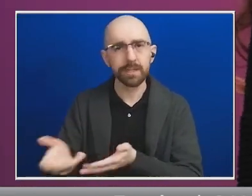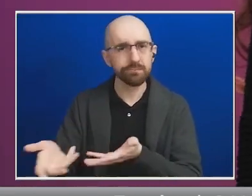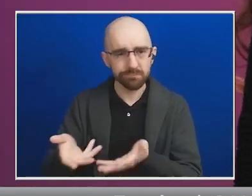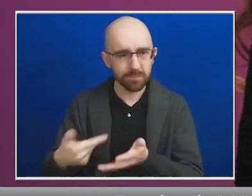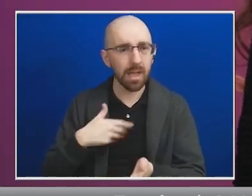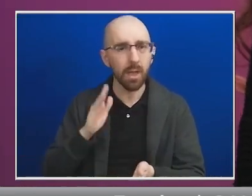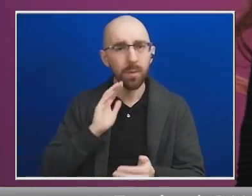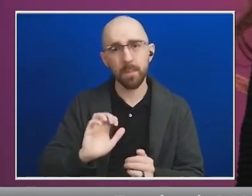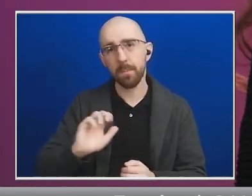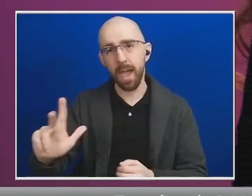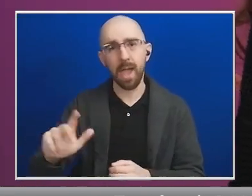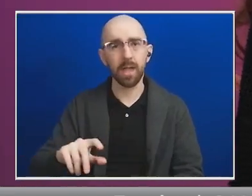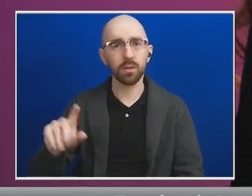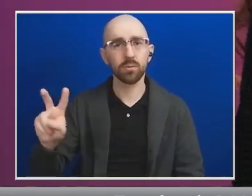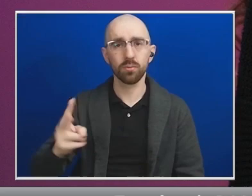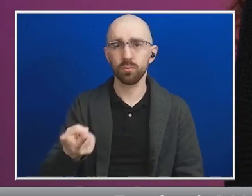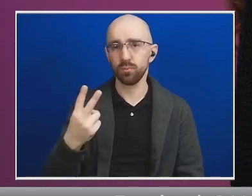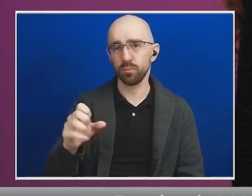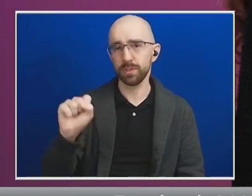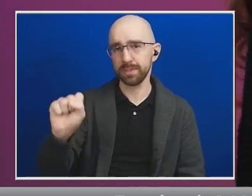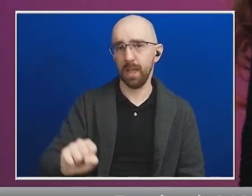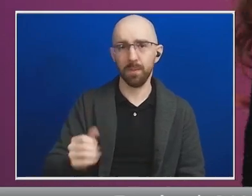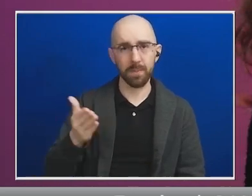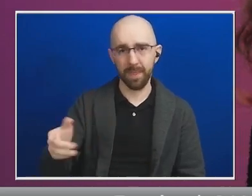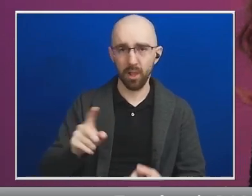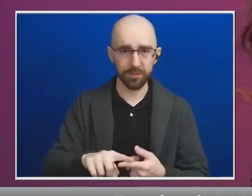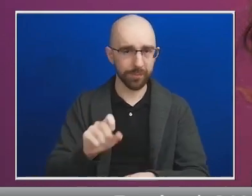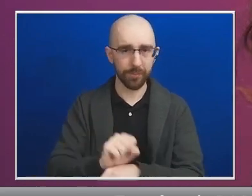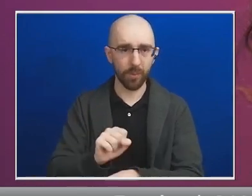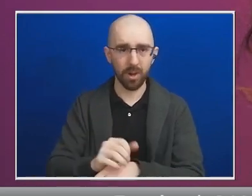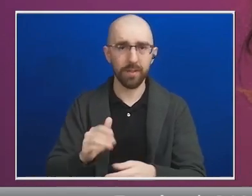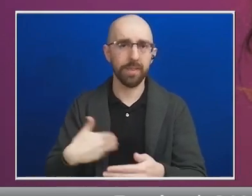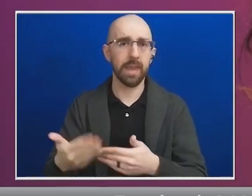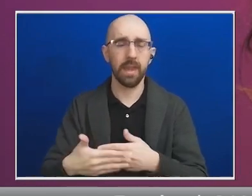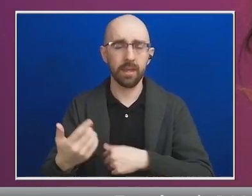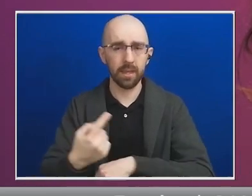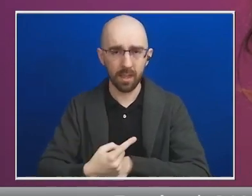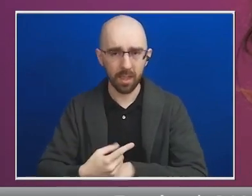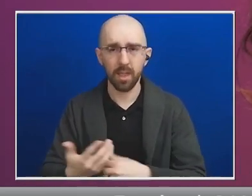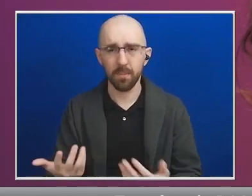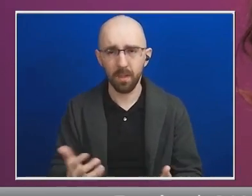South and be there until work the next day. But that really